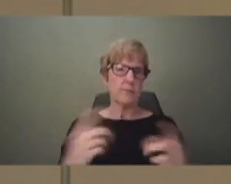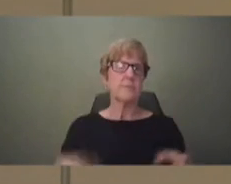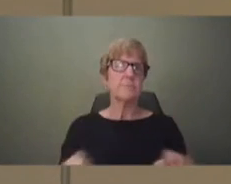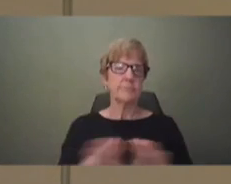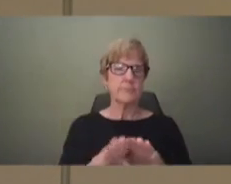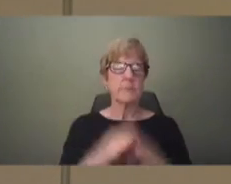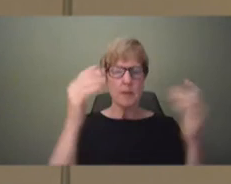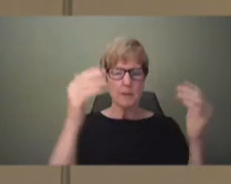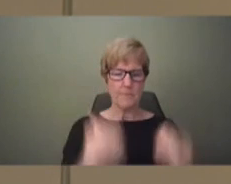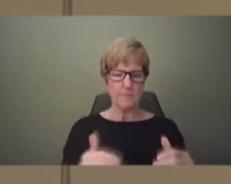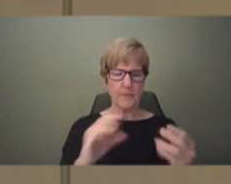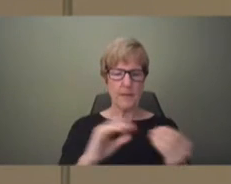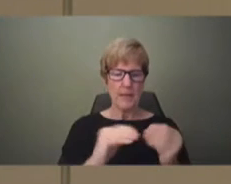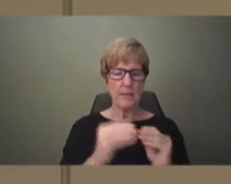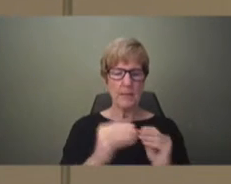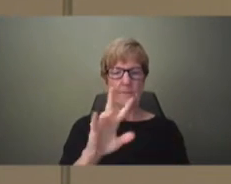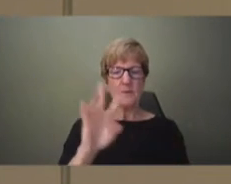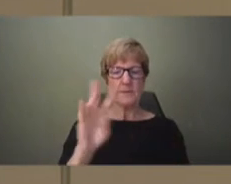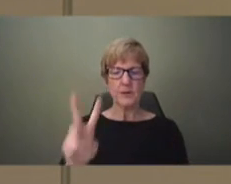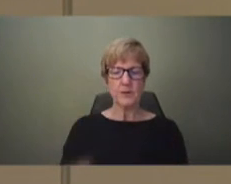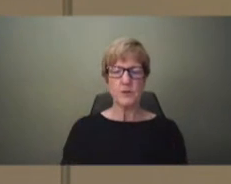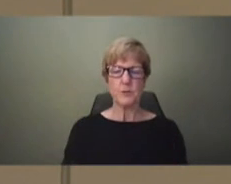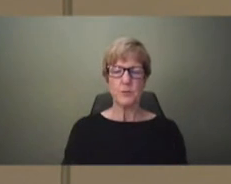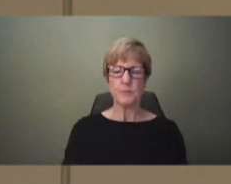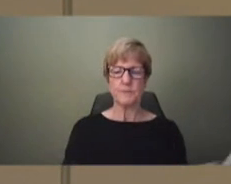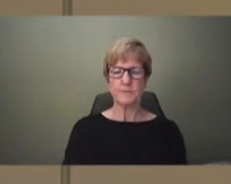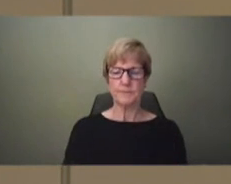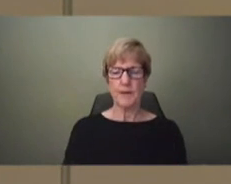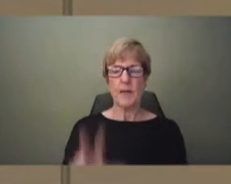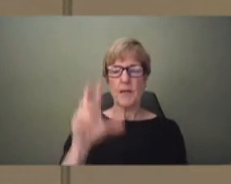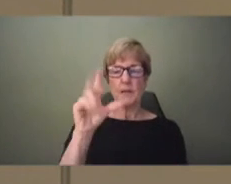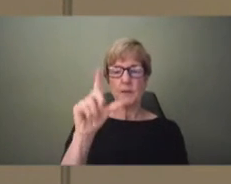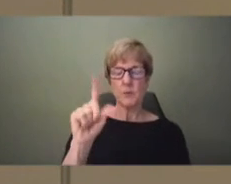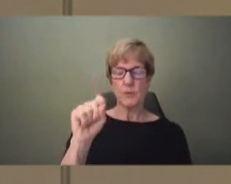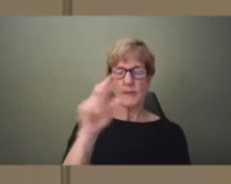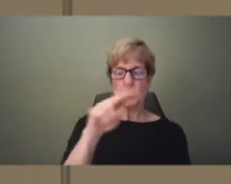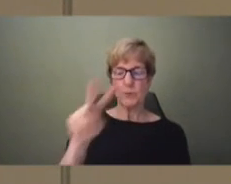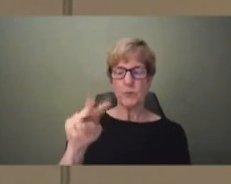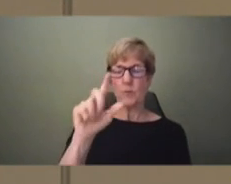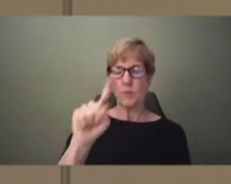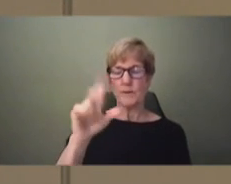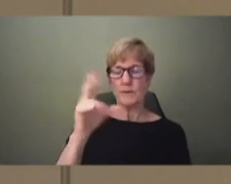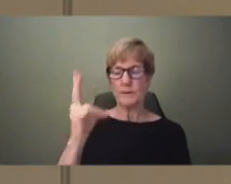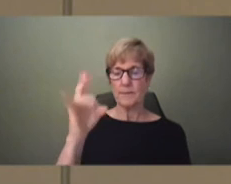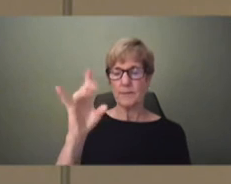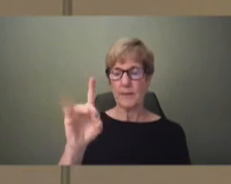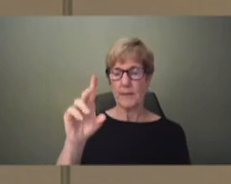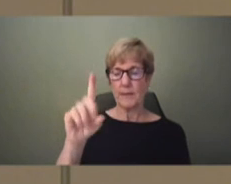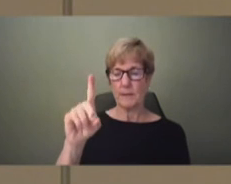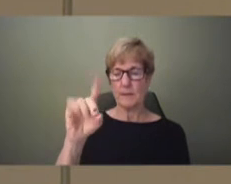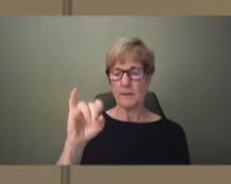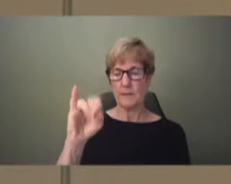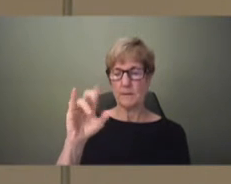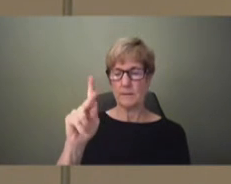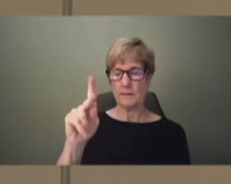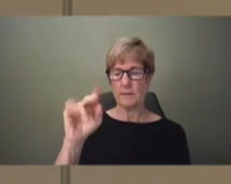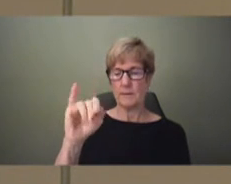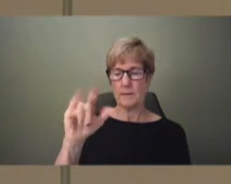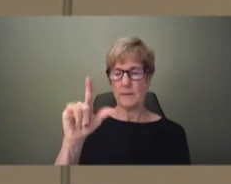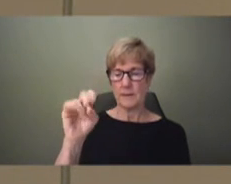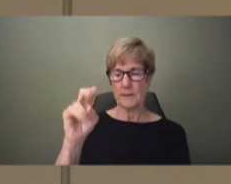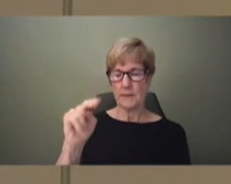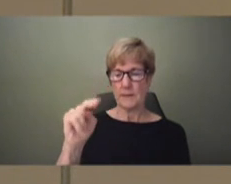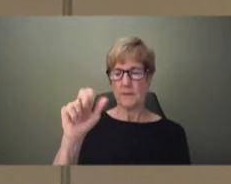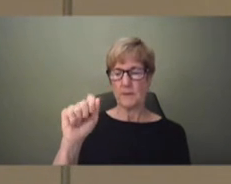to item number 52 resoning petition 2022-23 by Dickson alonte Abu um